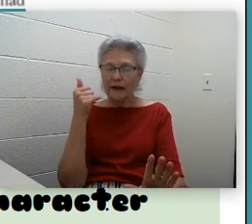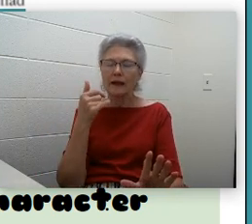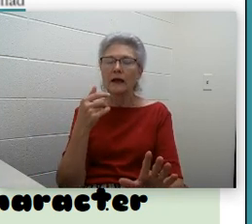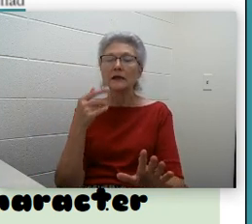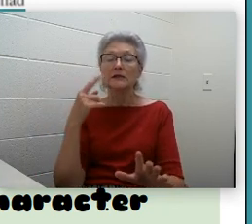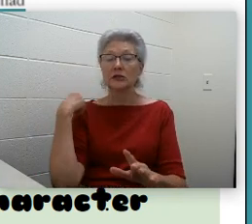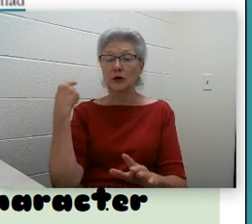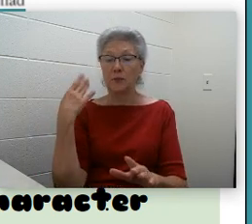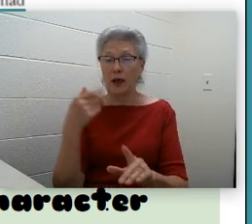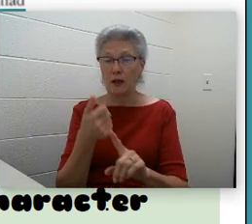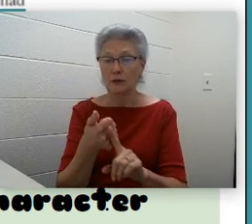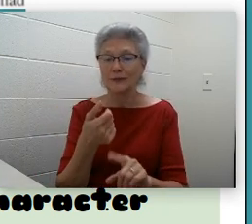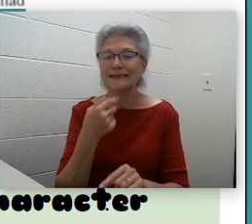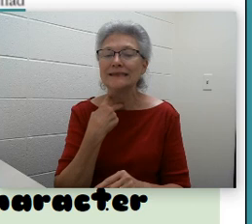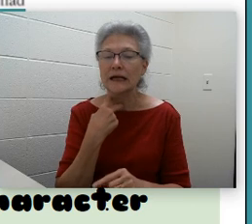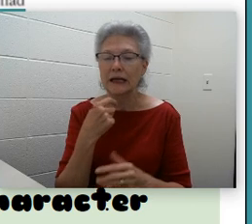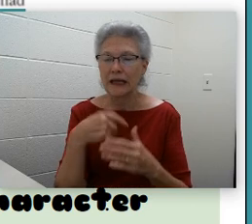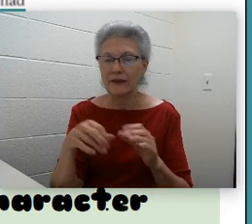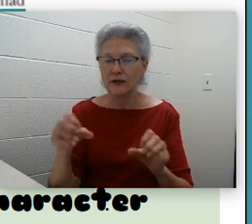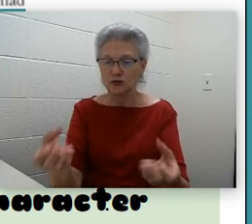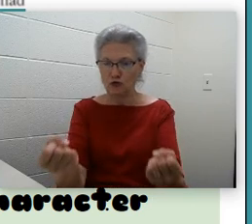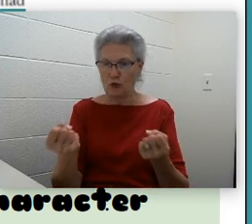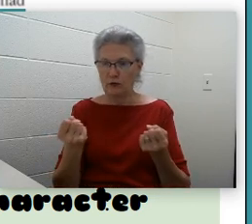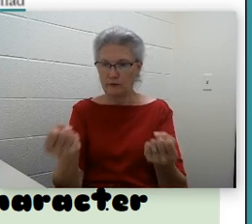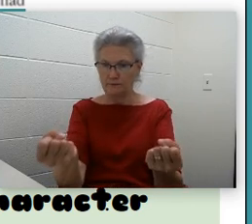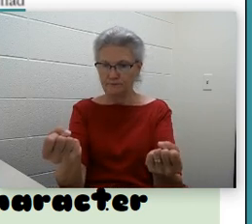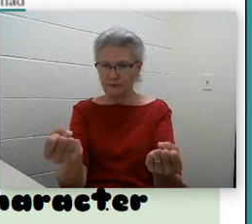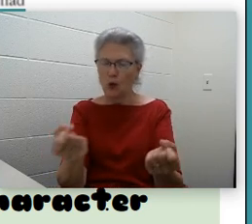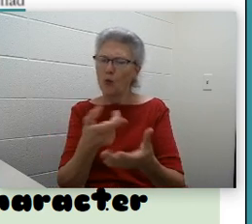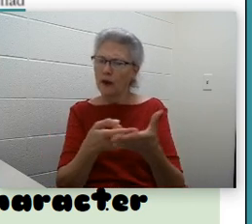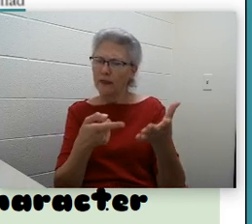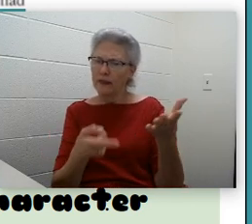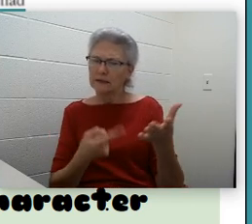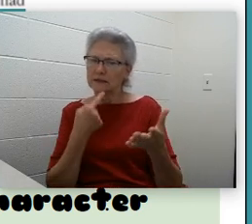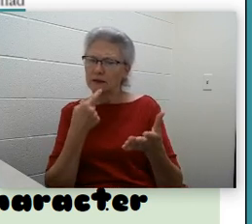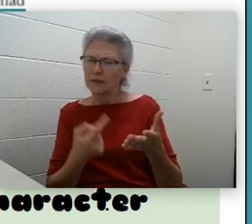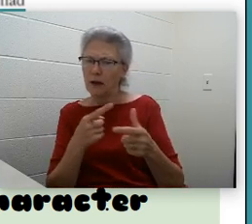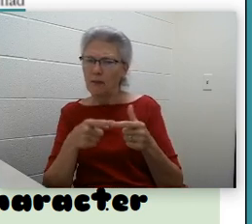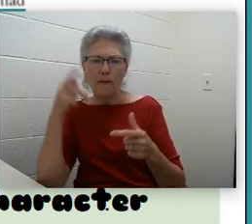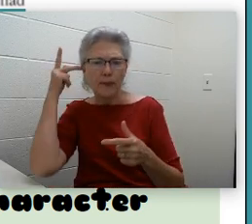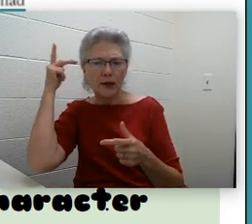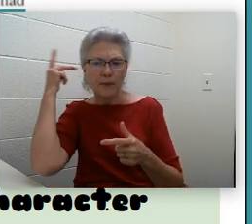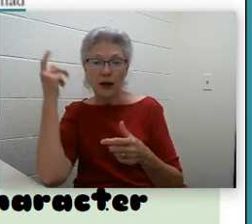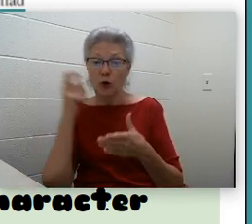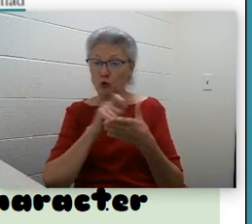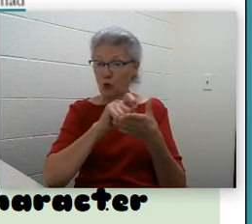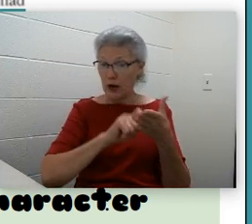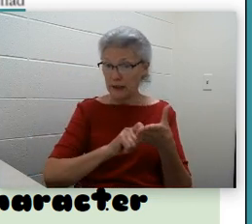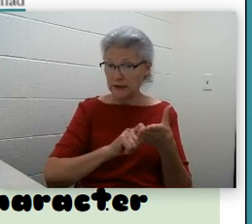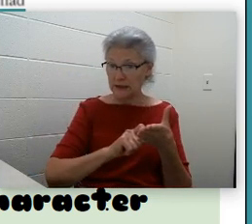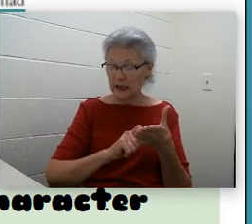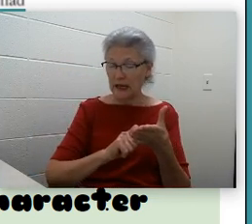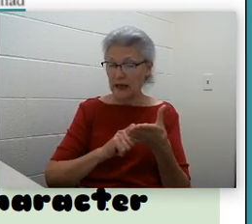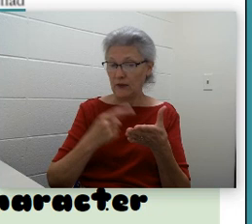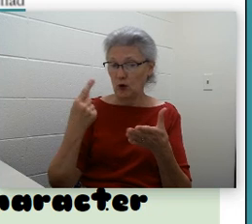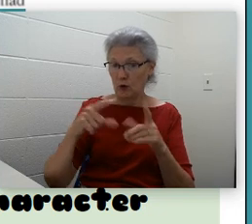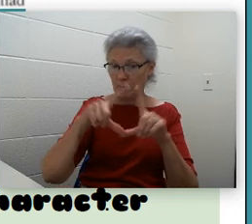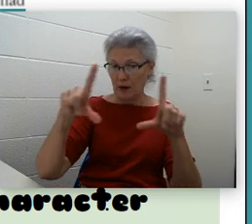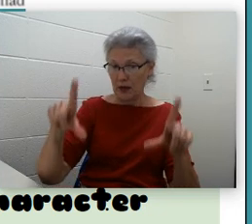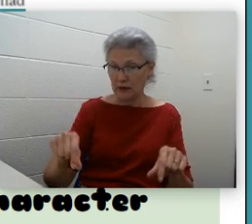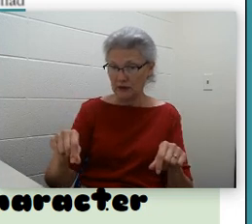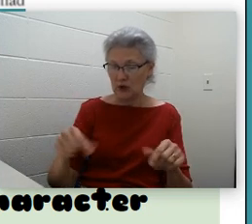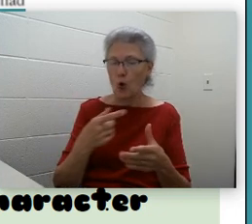What do these things tell me about Peter Pan? Right? But it tells me and what he's revealing about his